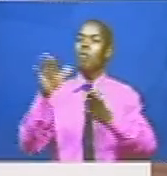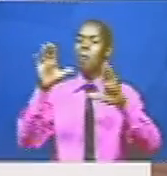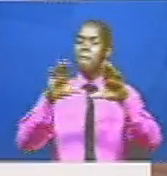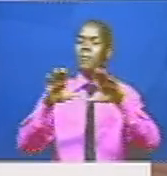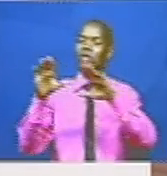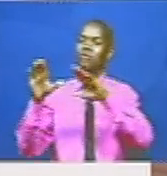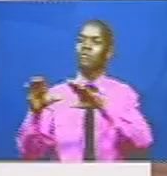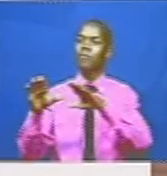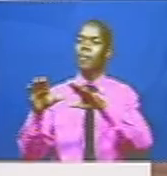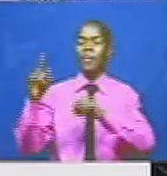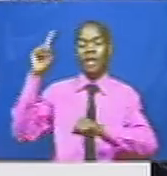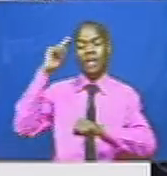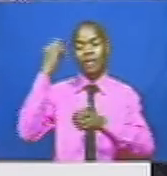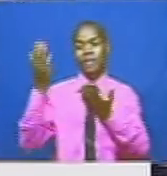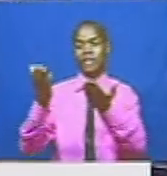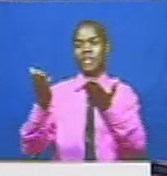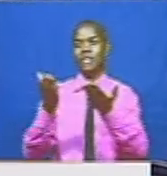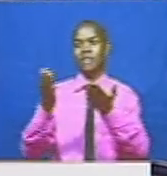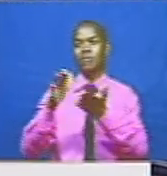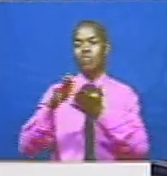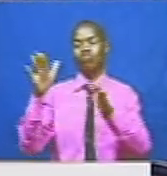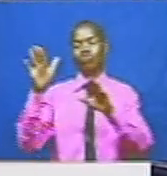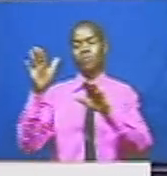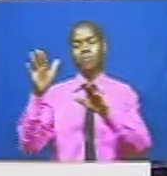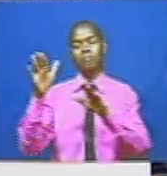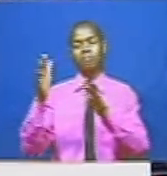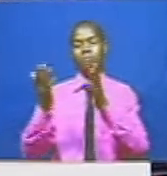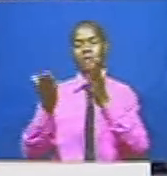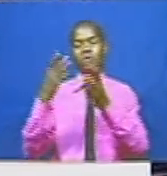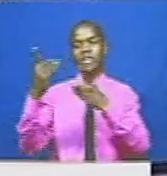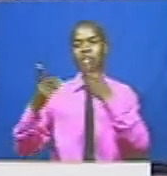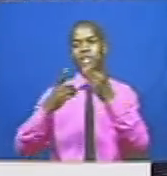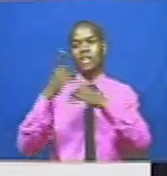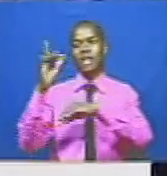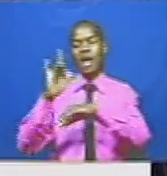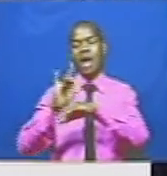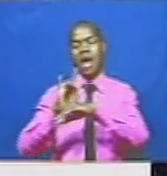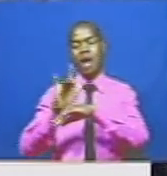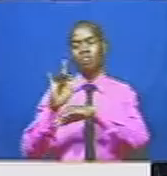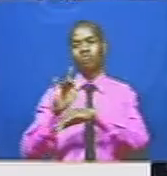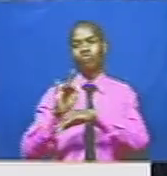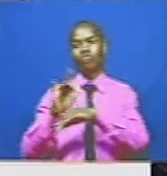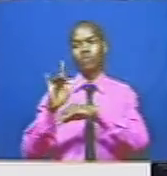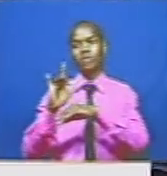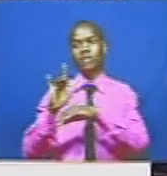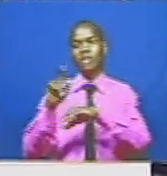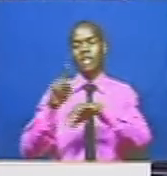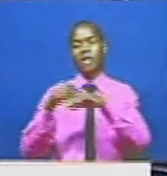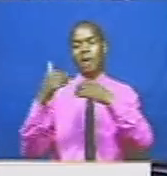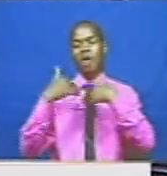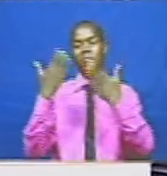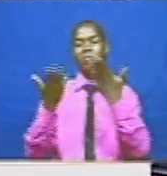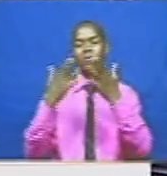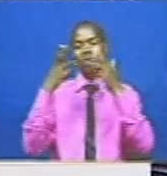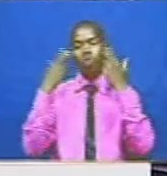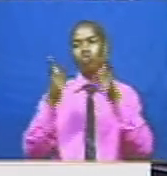sensitization. I think we need more visibility. Even if I was discussing earlier with him, even if we have a terror attack or something bad that has happened